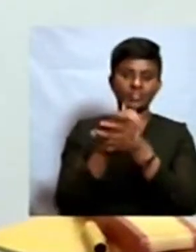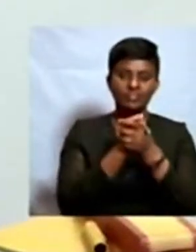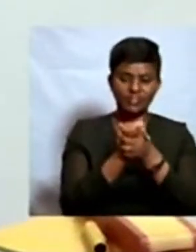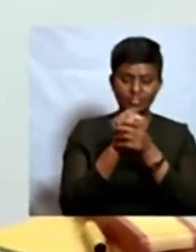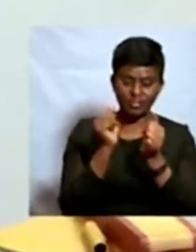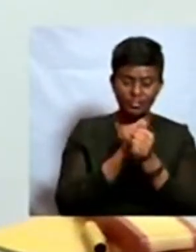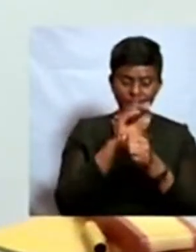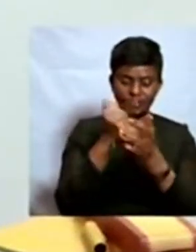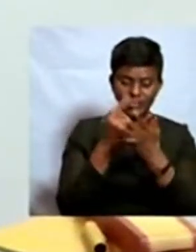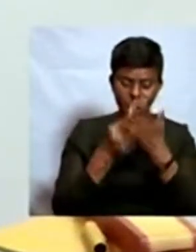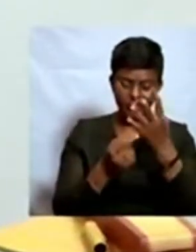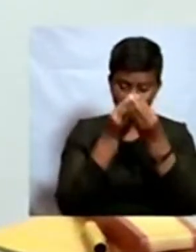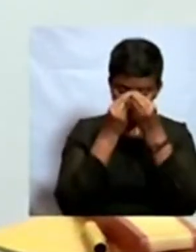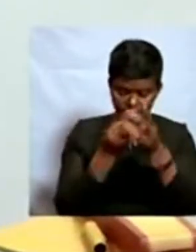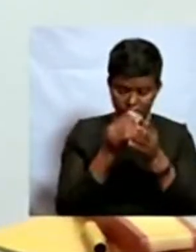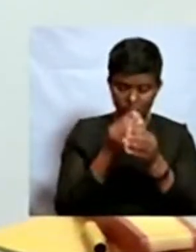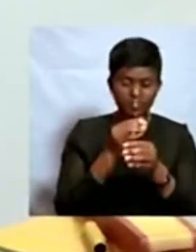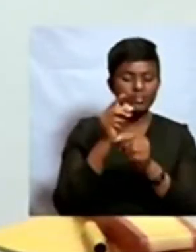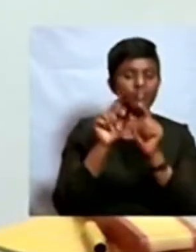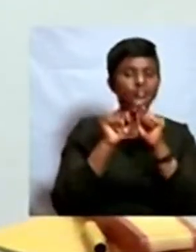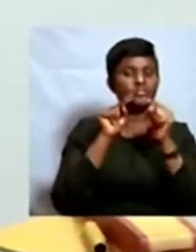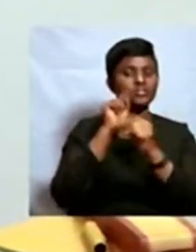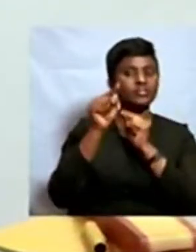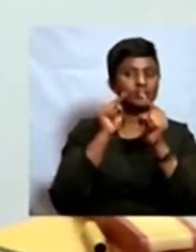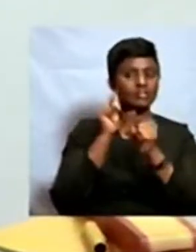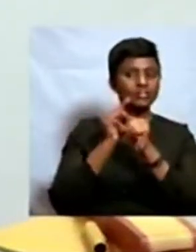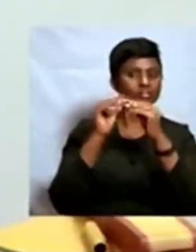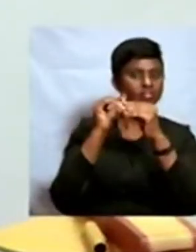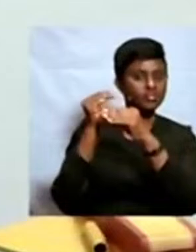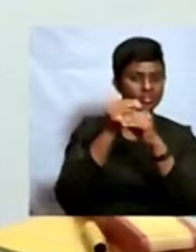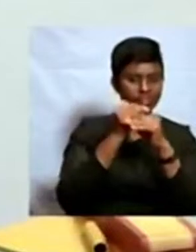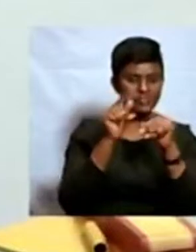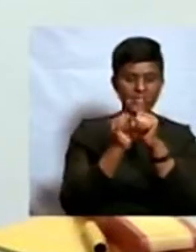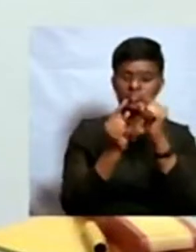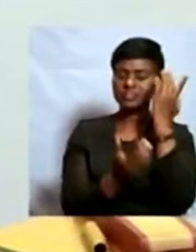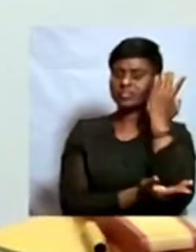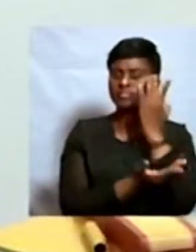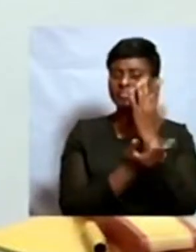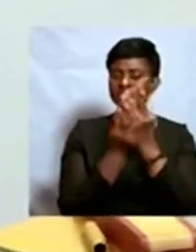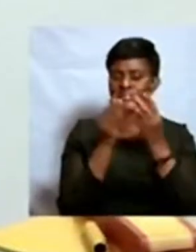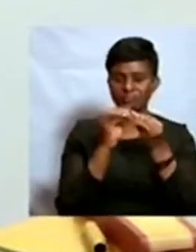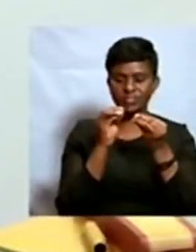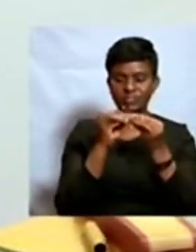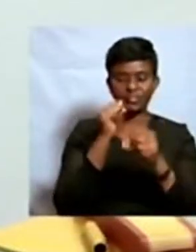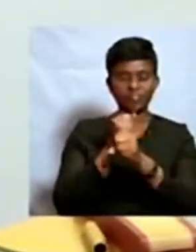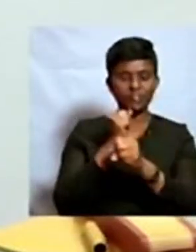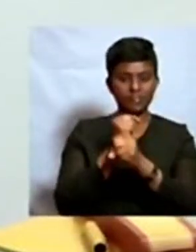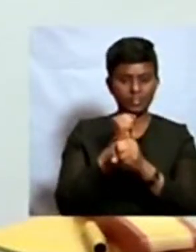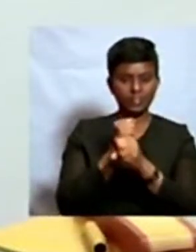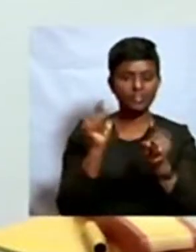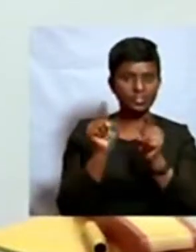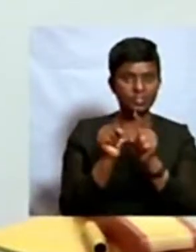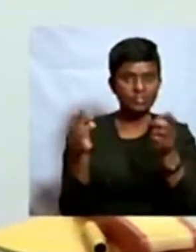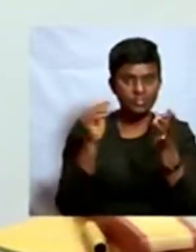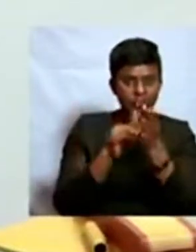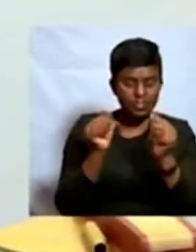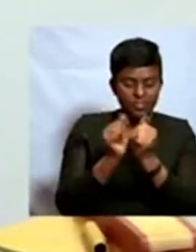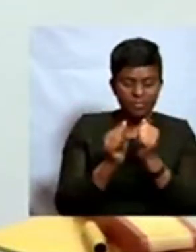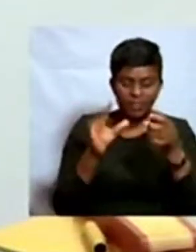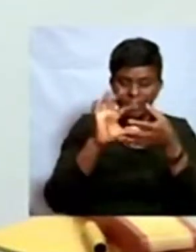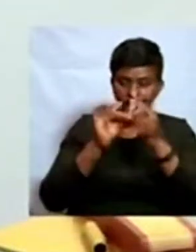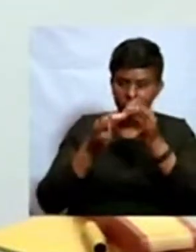compliance with the global aviation standards, potentially enhancing the operational efficiency and